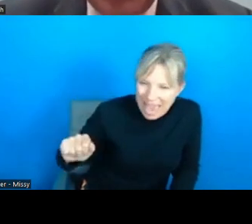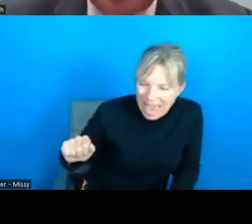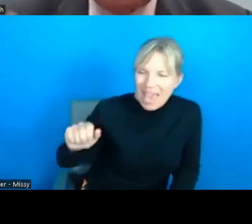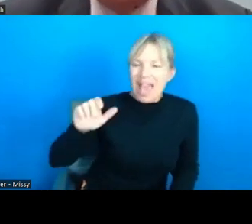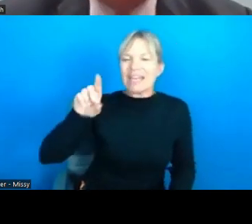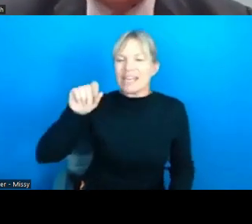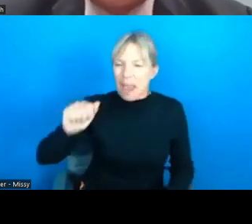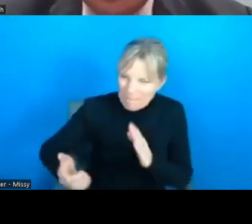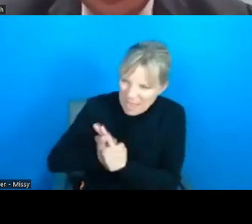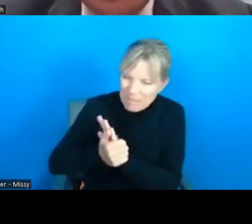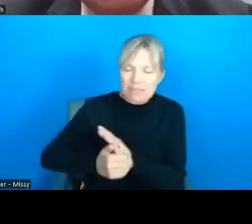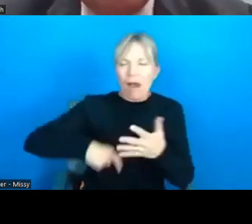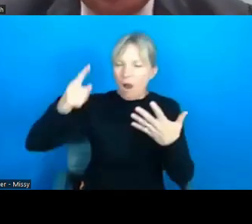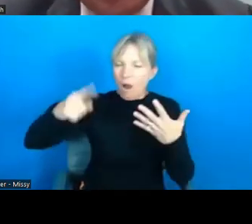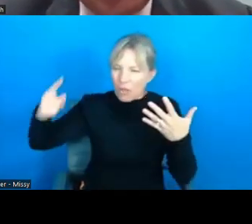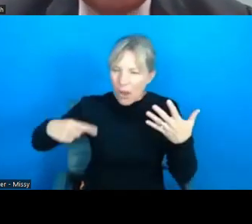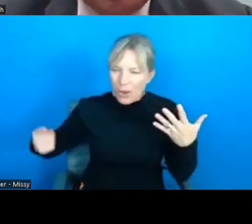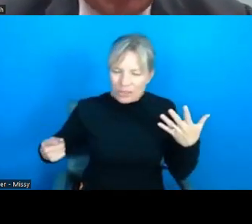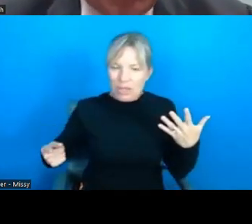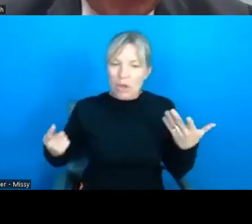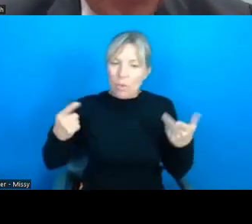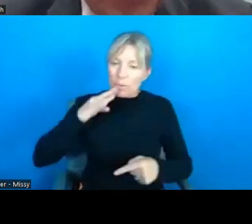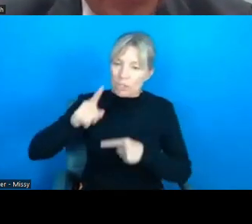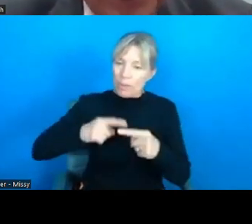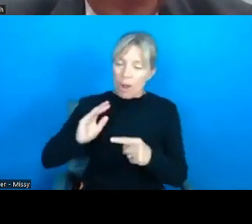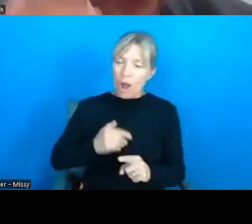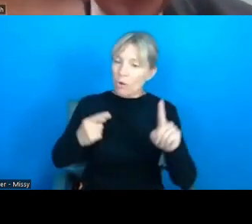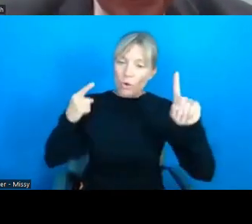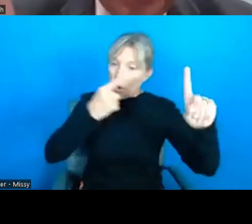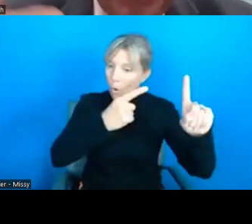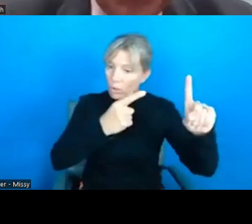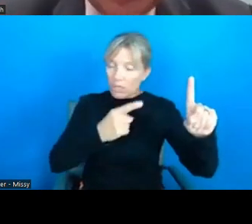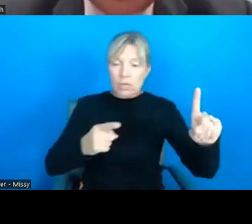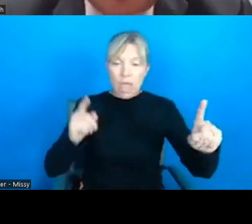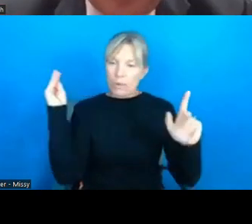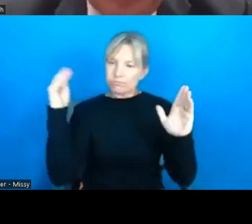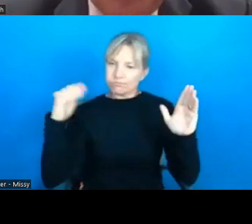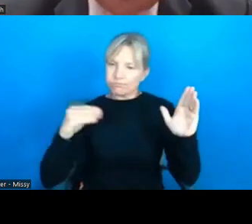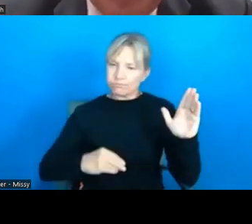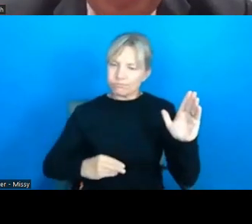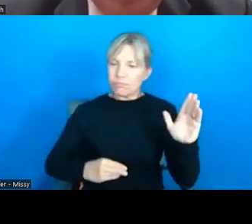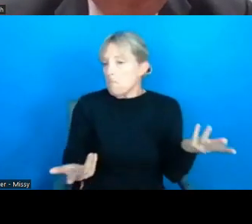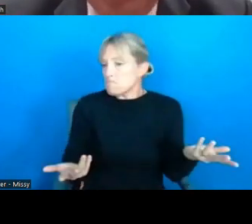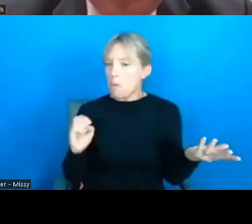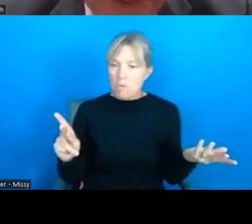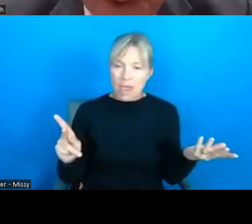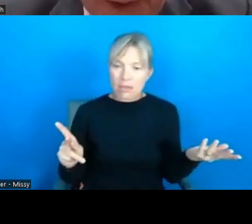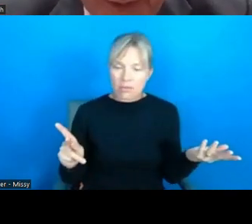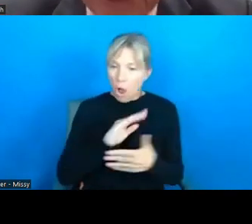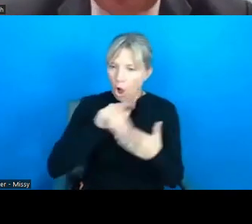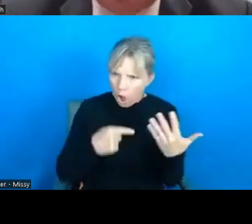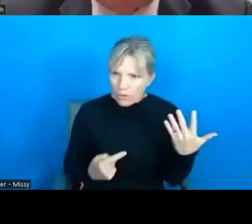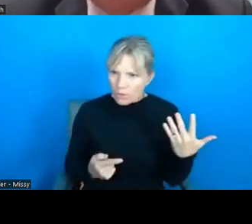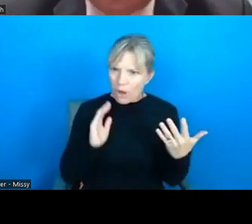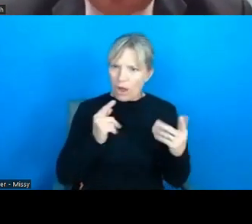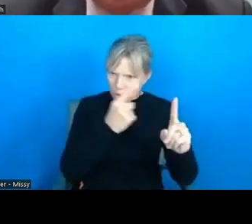amendments were that. And when we talk about what our goals are, and we list all of those things, okay, all of those are our